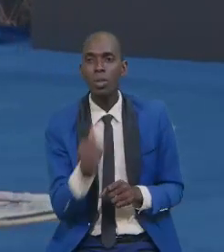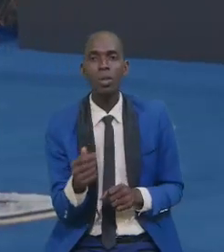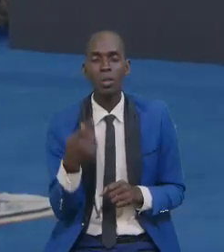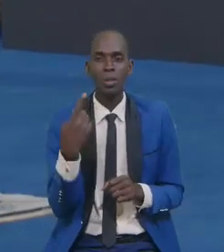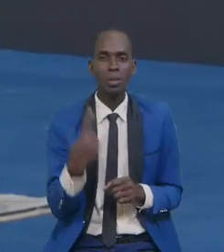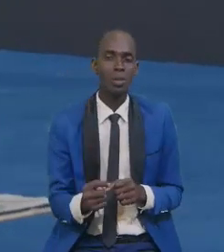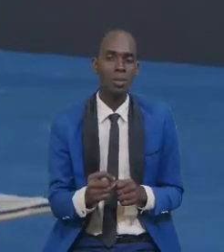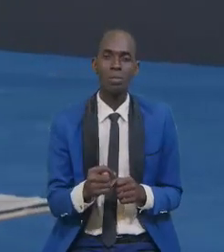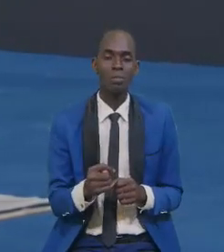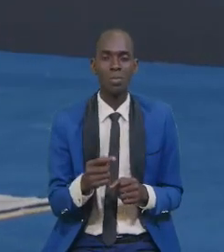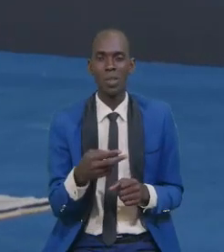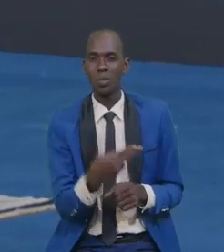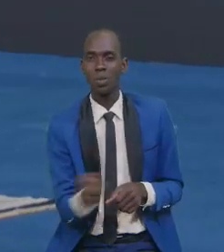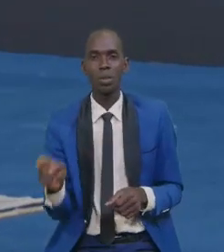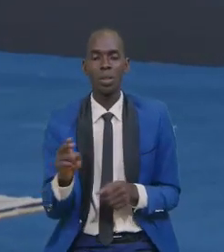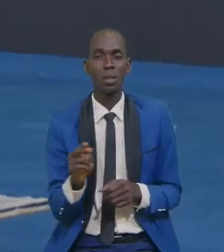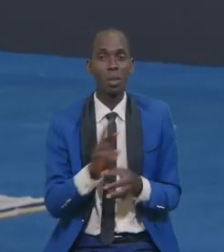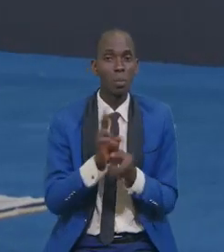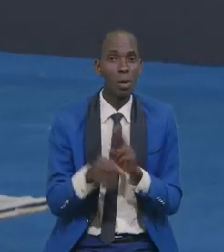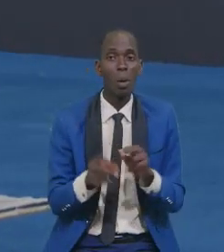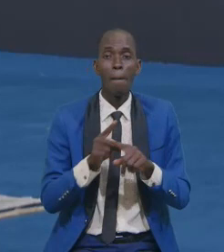insincere repentance. He gives us